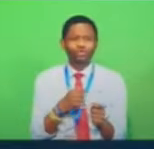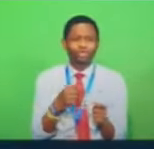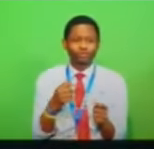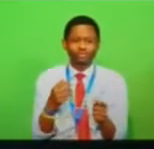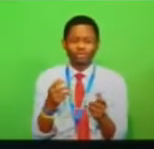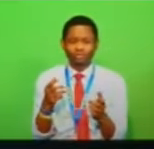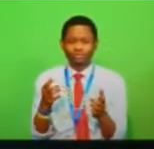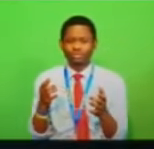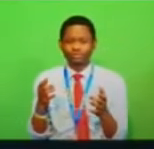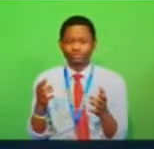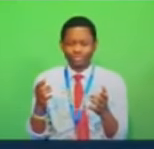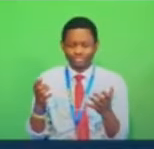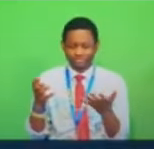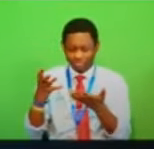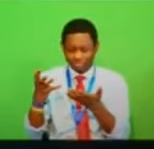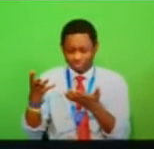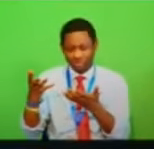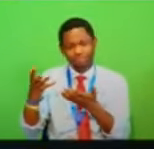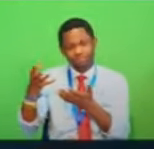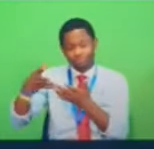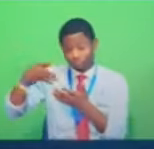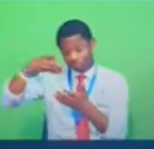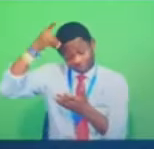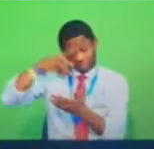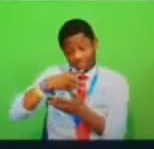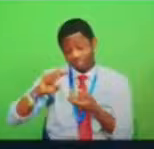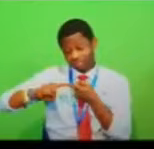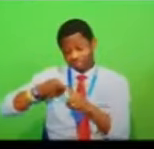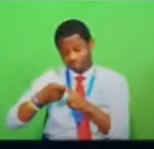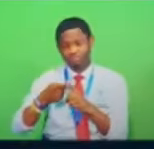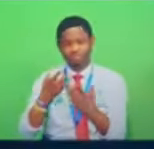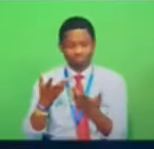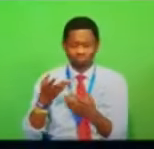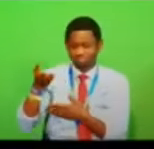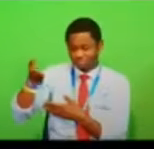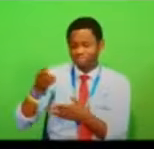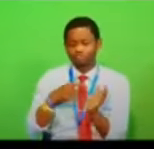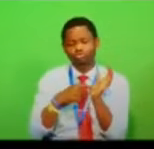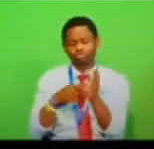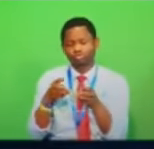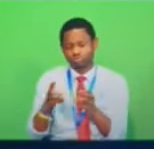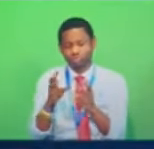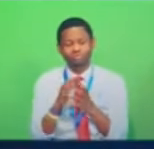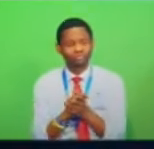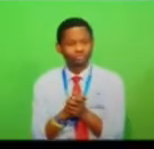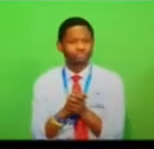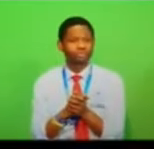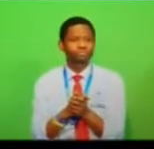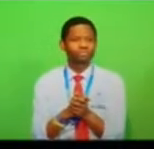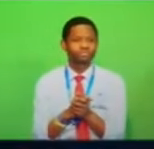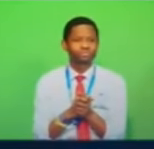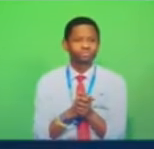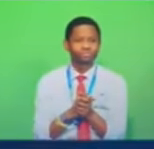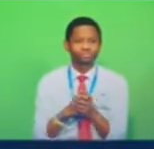people tried and they could not, Daniel and his friends were there to show the way. And